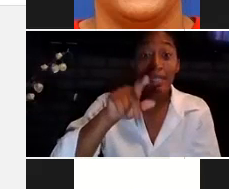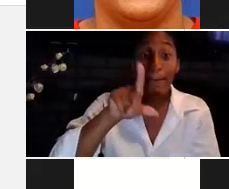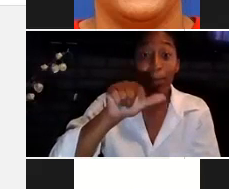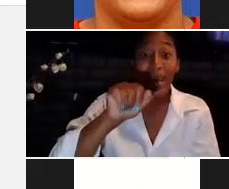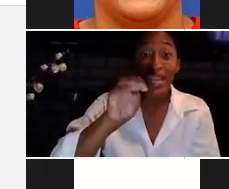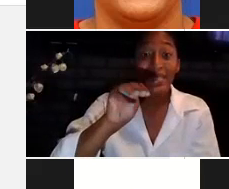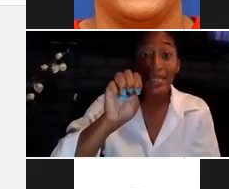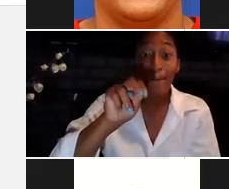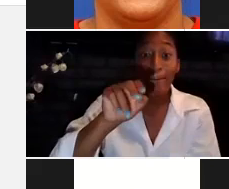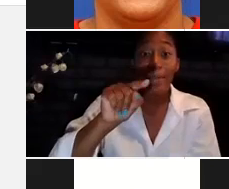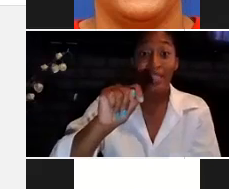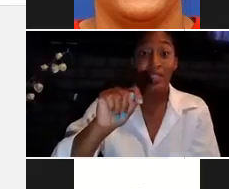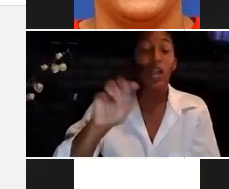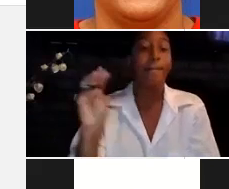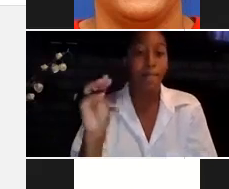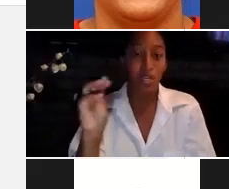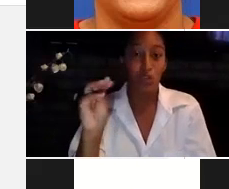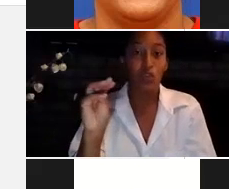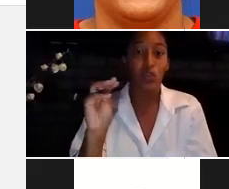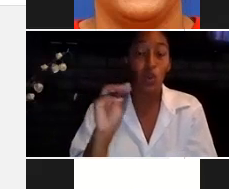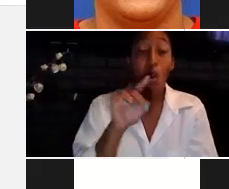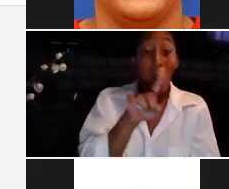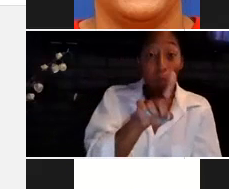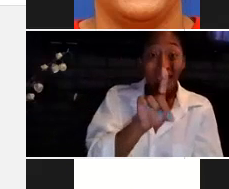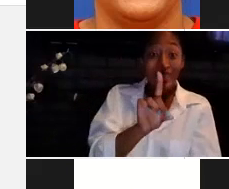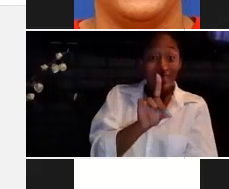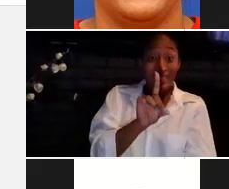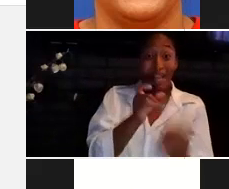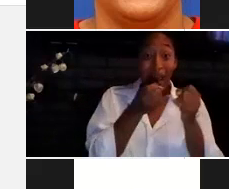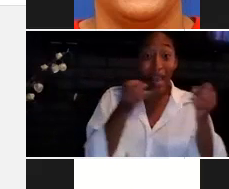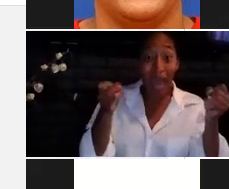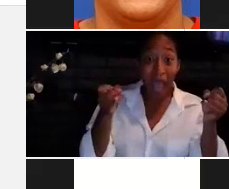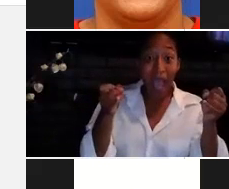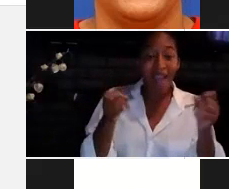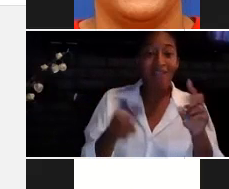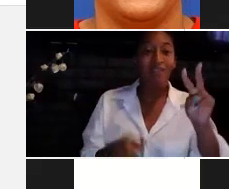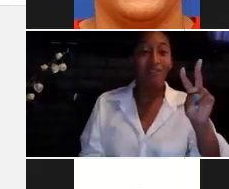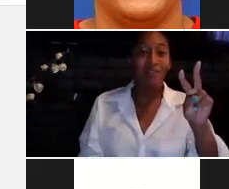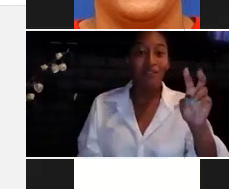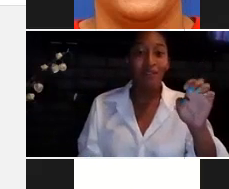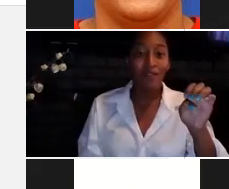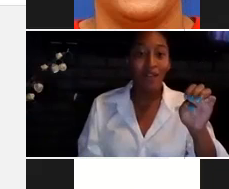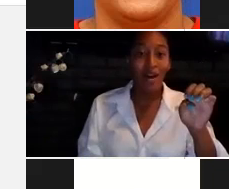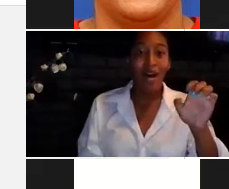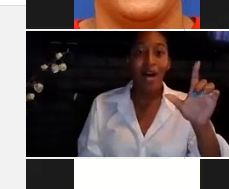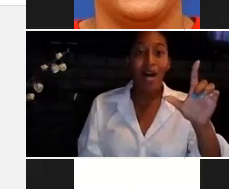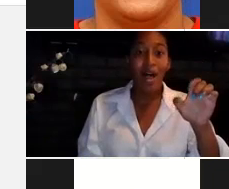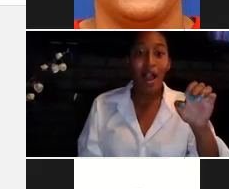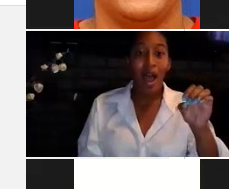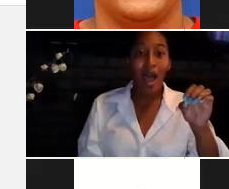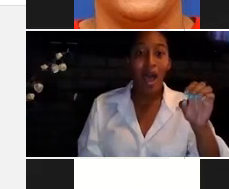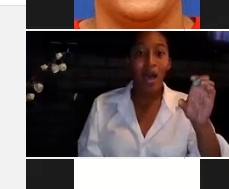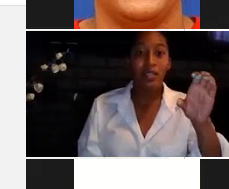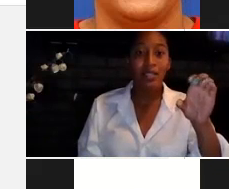represent velocity or speed, then your units will be different, right? So it's a very easy